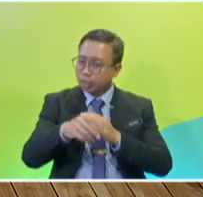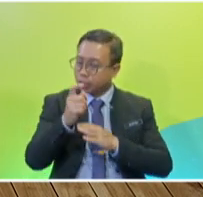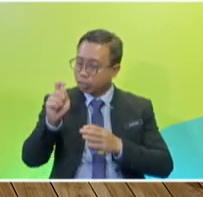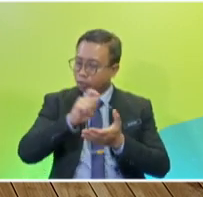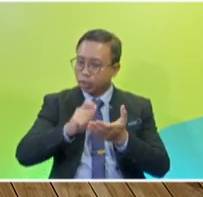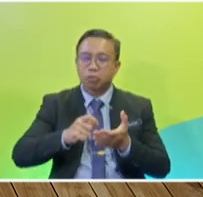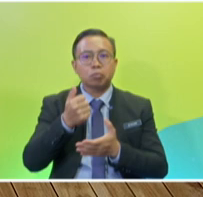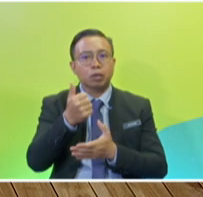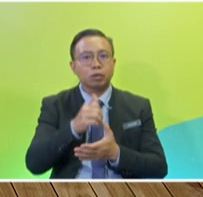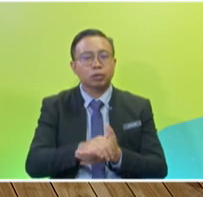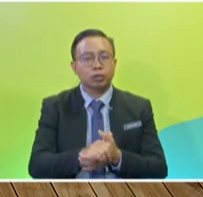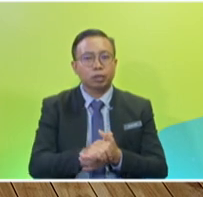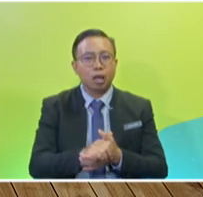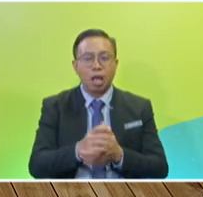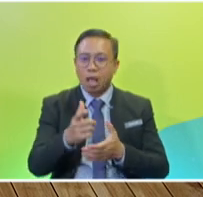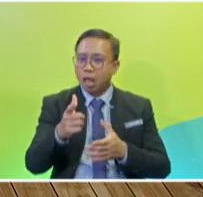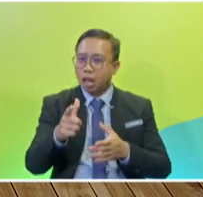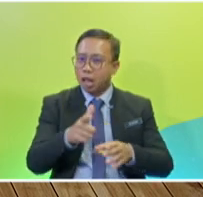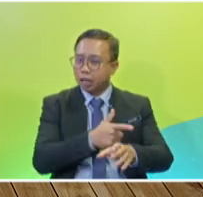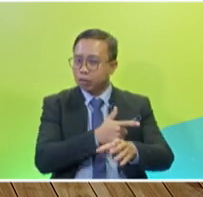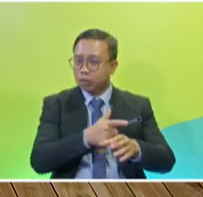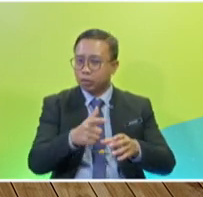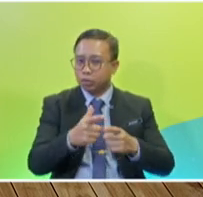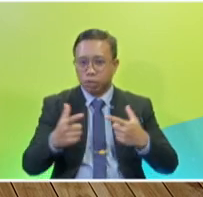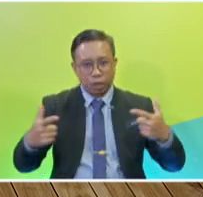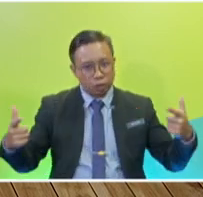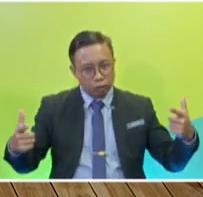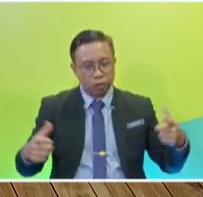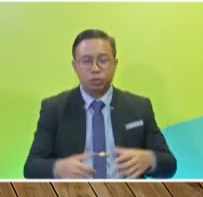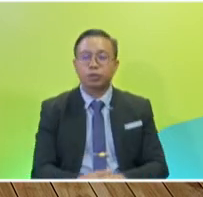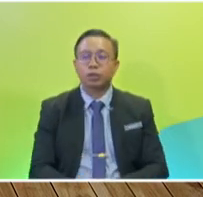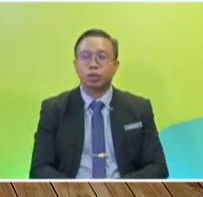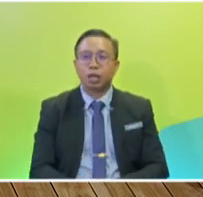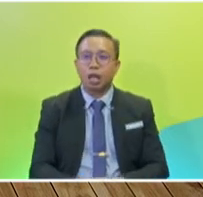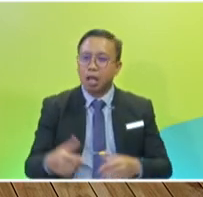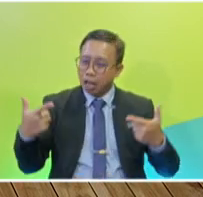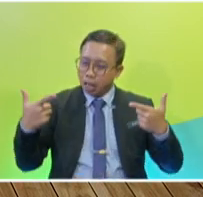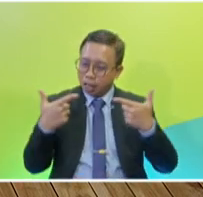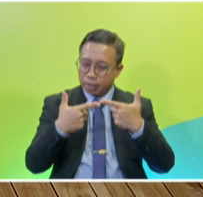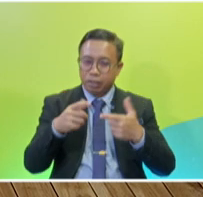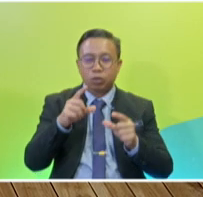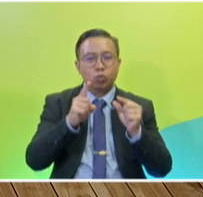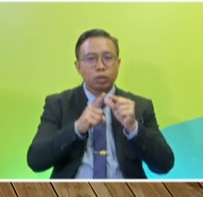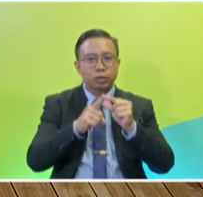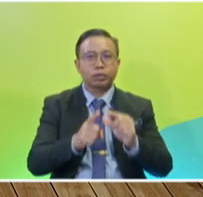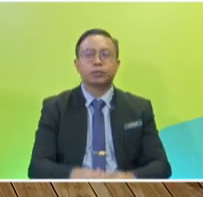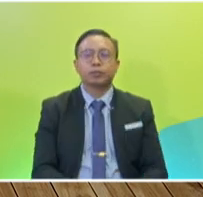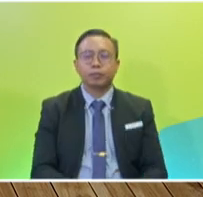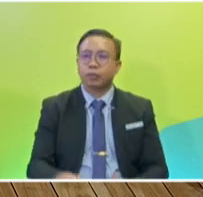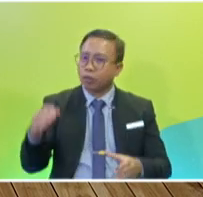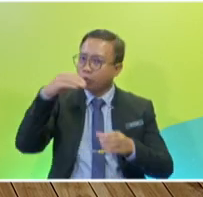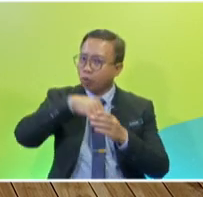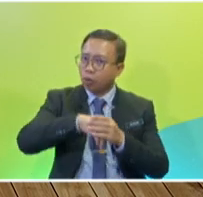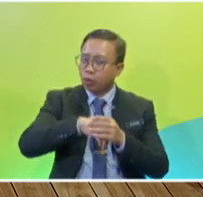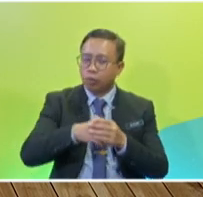they? The language expressions, the sentence connectors, as well as linking words. So all these ingredients will give you